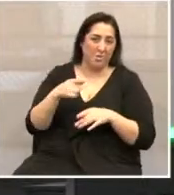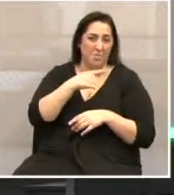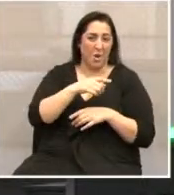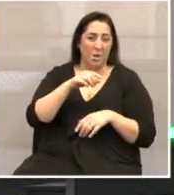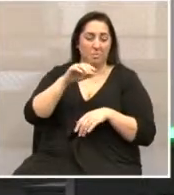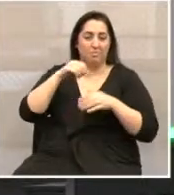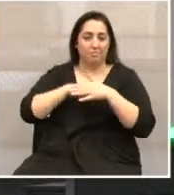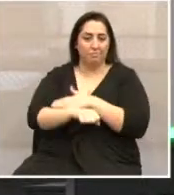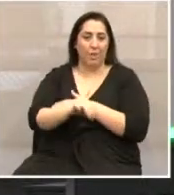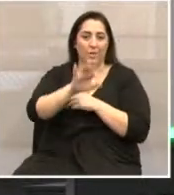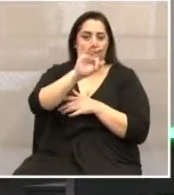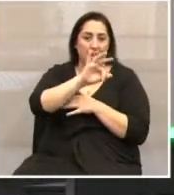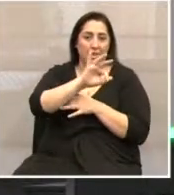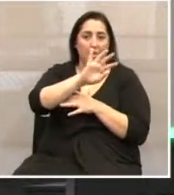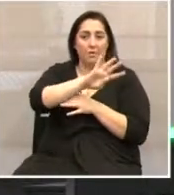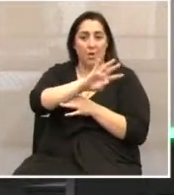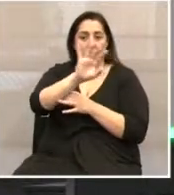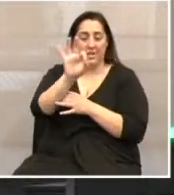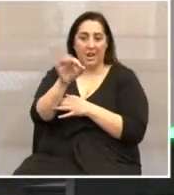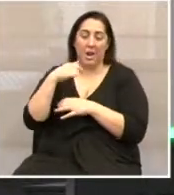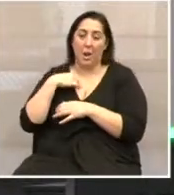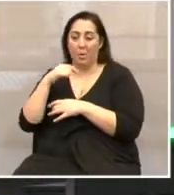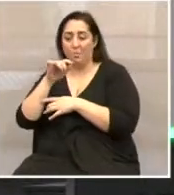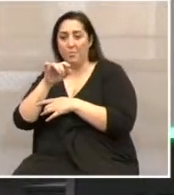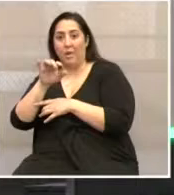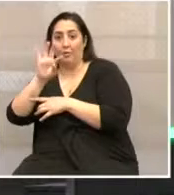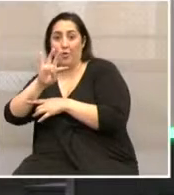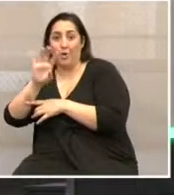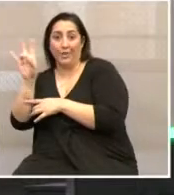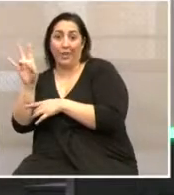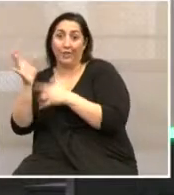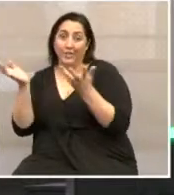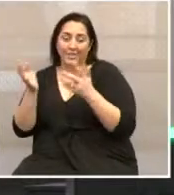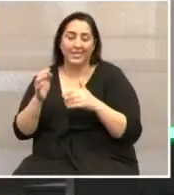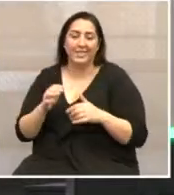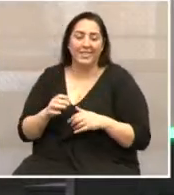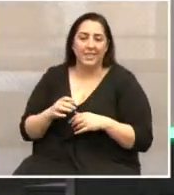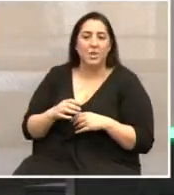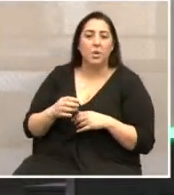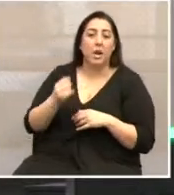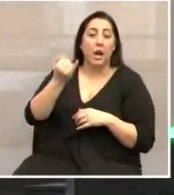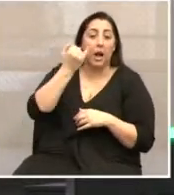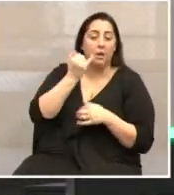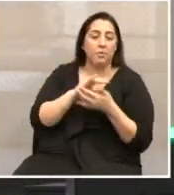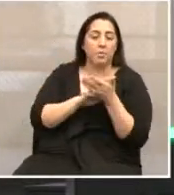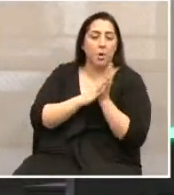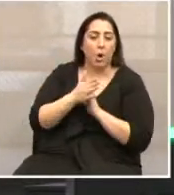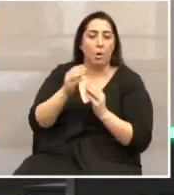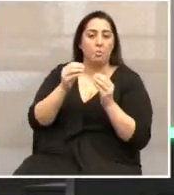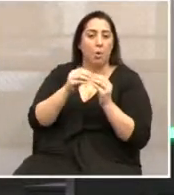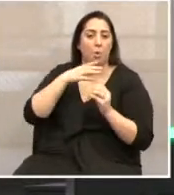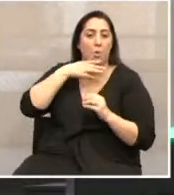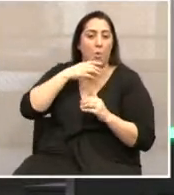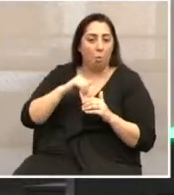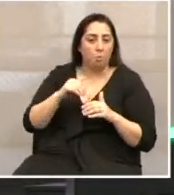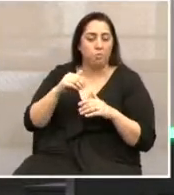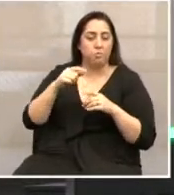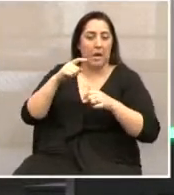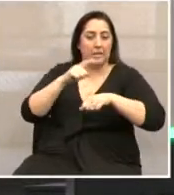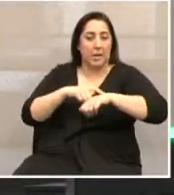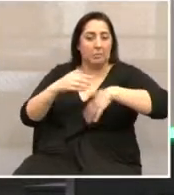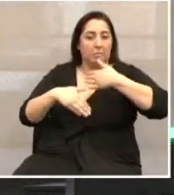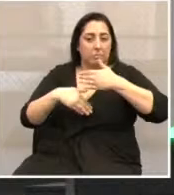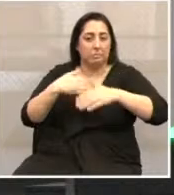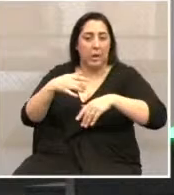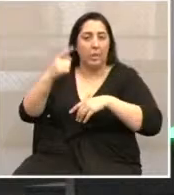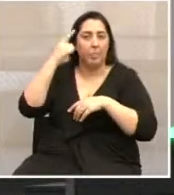get, the more you become concerned about history. And so, you know, when I think of history here in